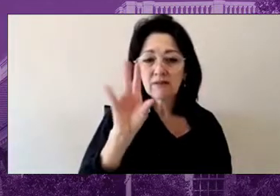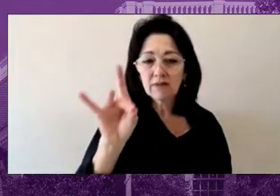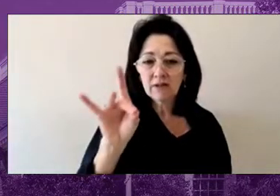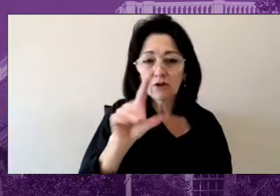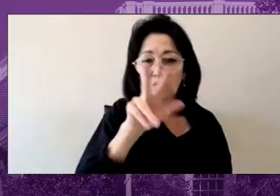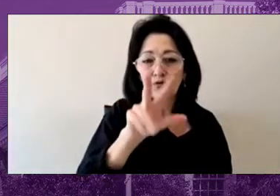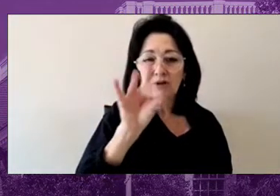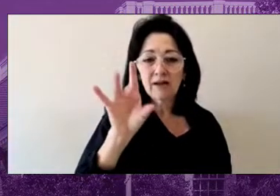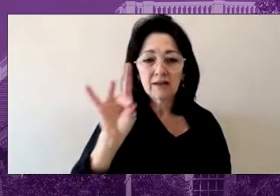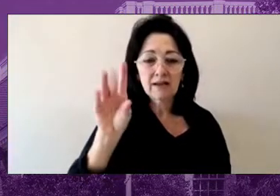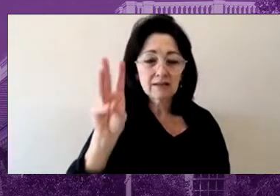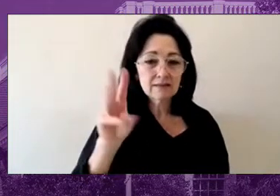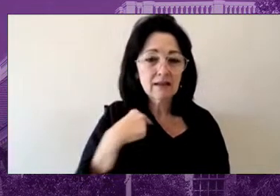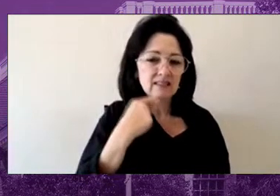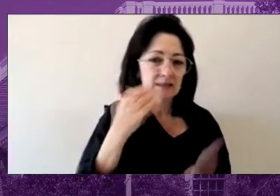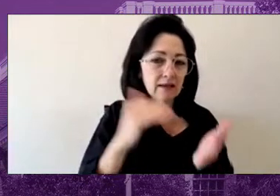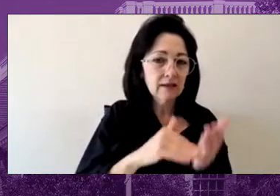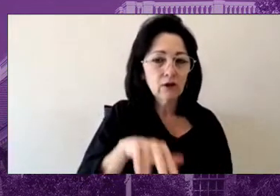302-678-3886. I'll say that again,